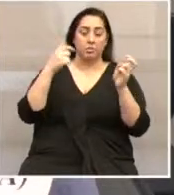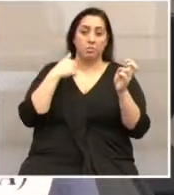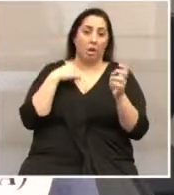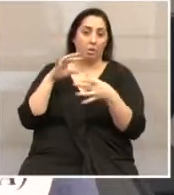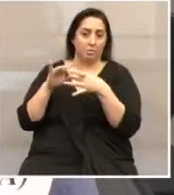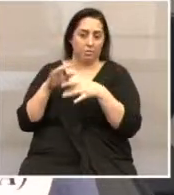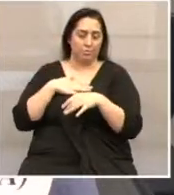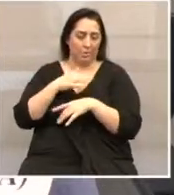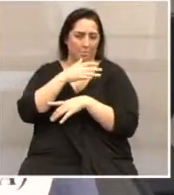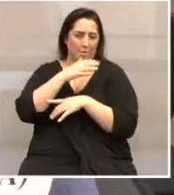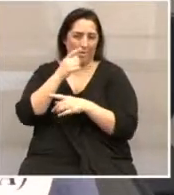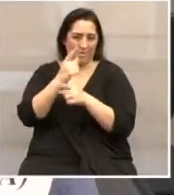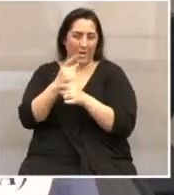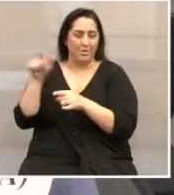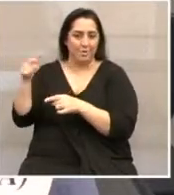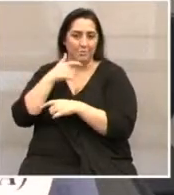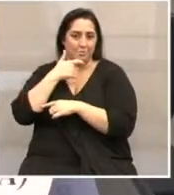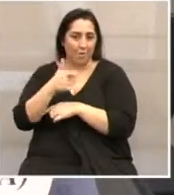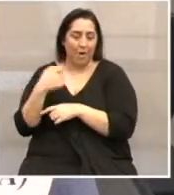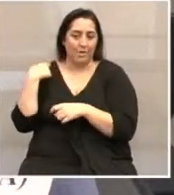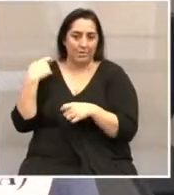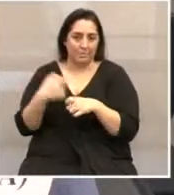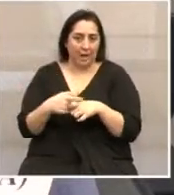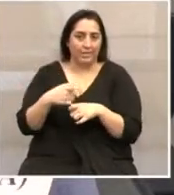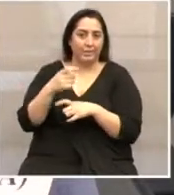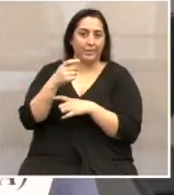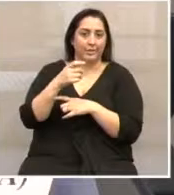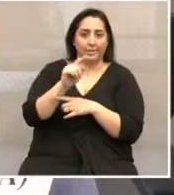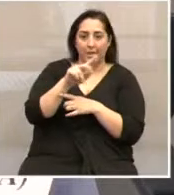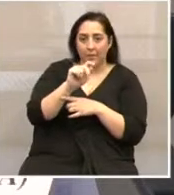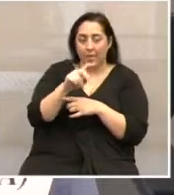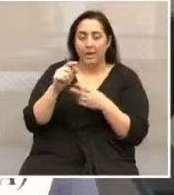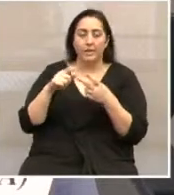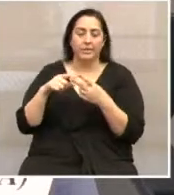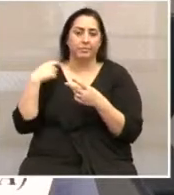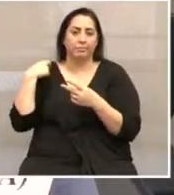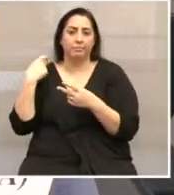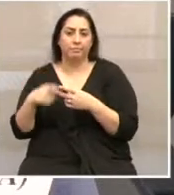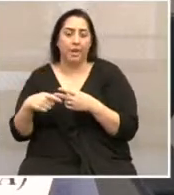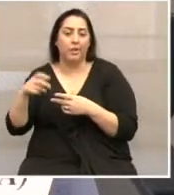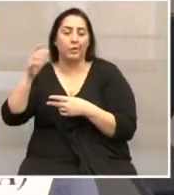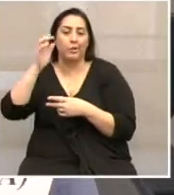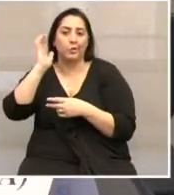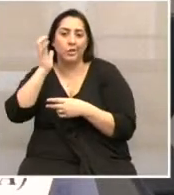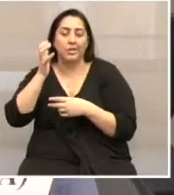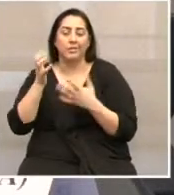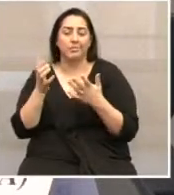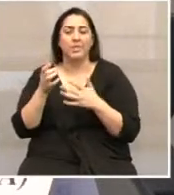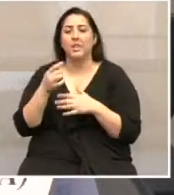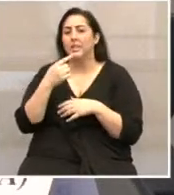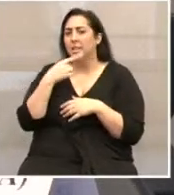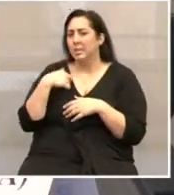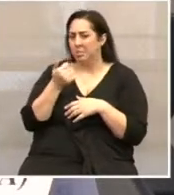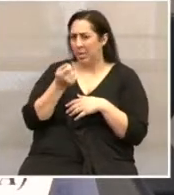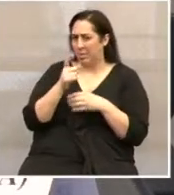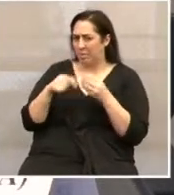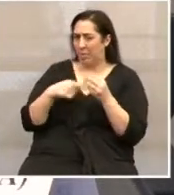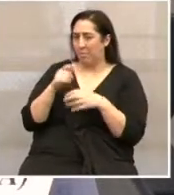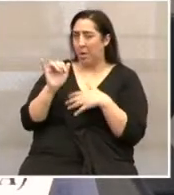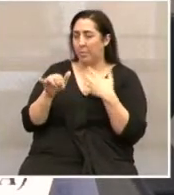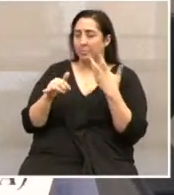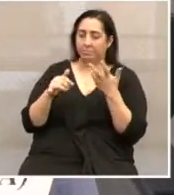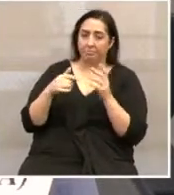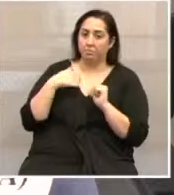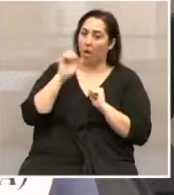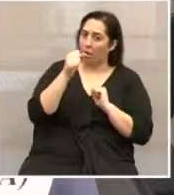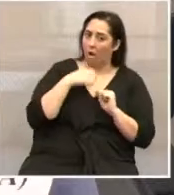who would watch Spanish media and radio, tell us a little bit about, and given that I've served on